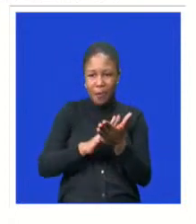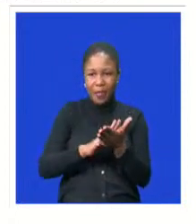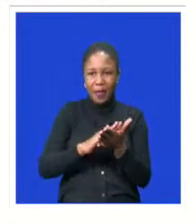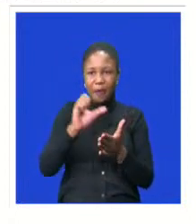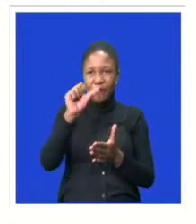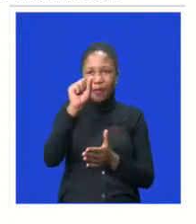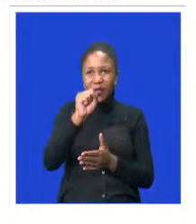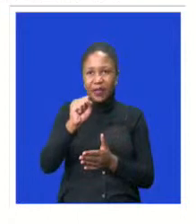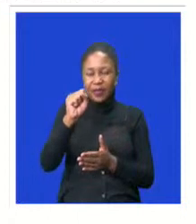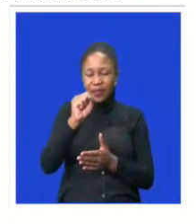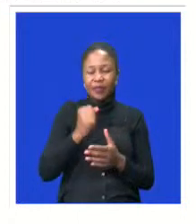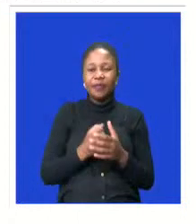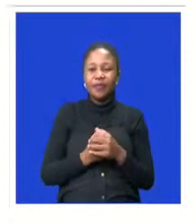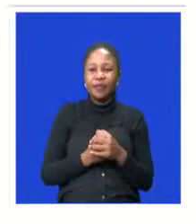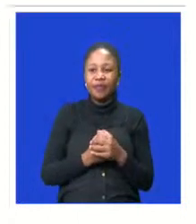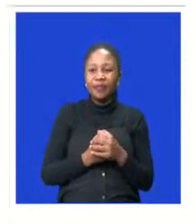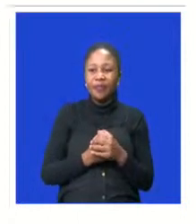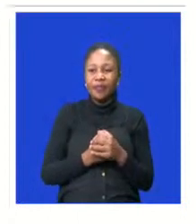because, until.